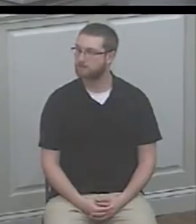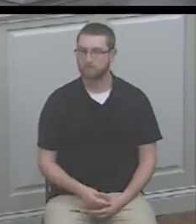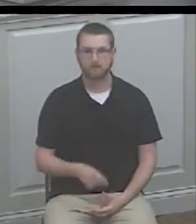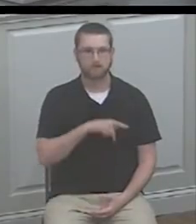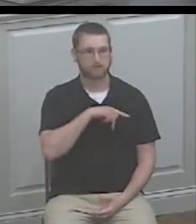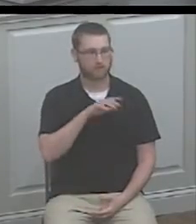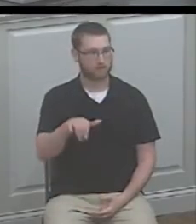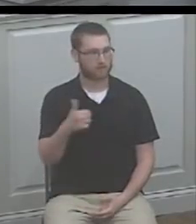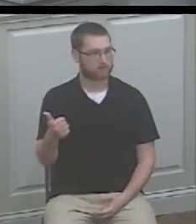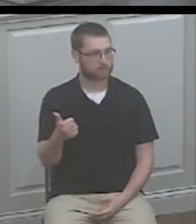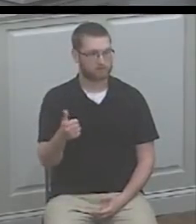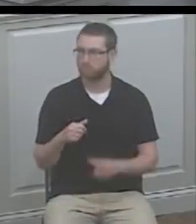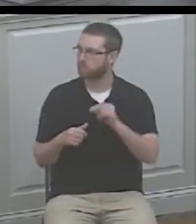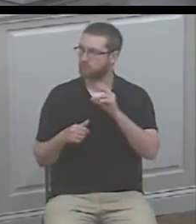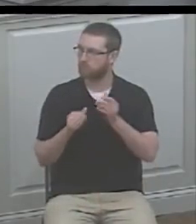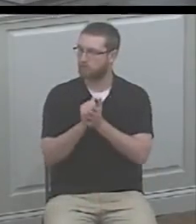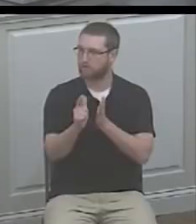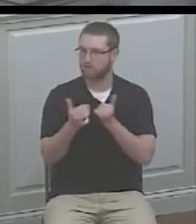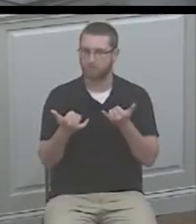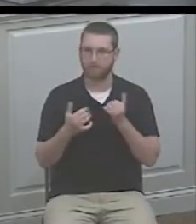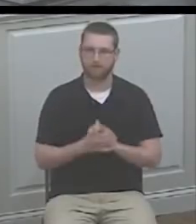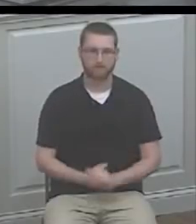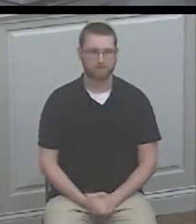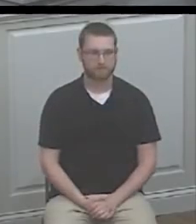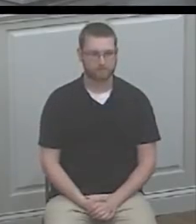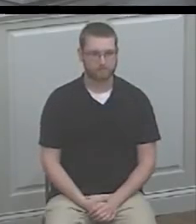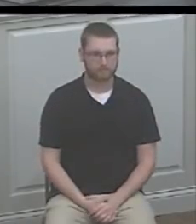Anything else, sir? No, sir. That's all for now.